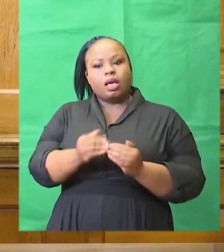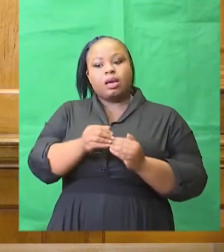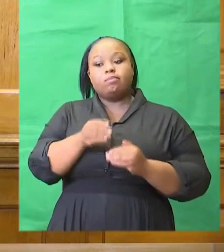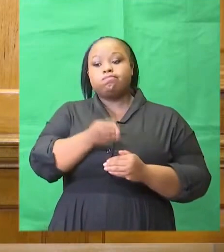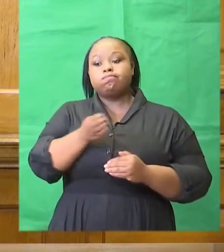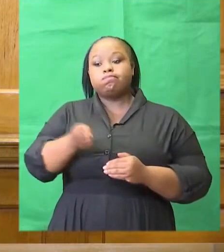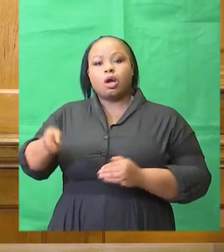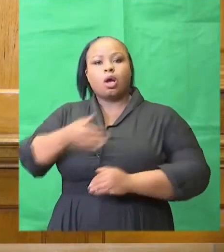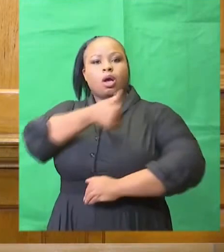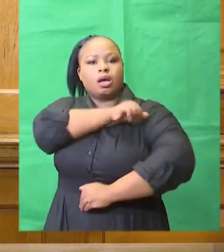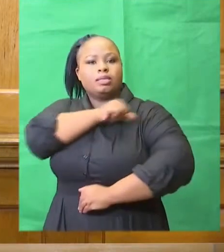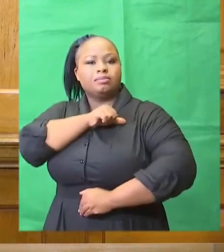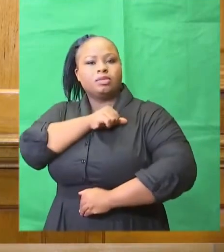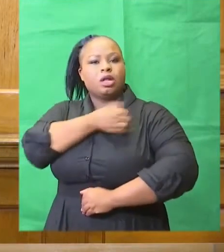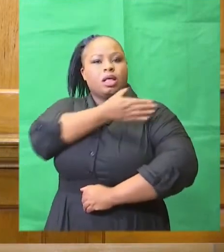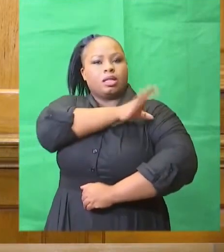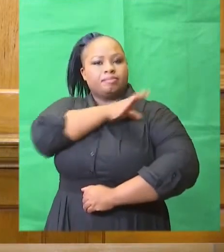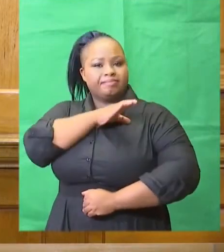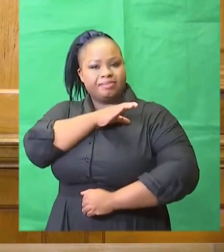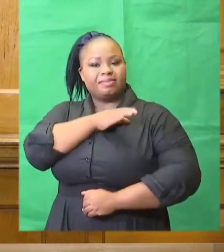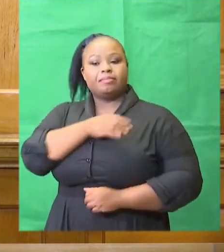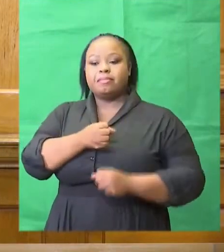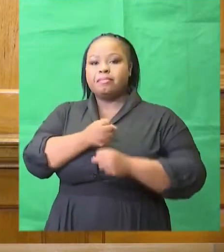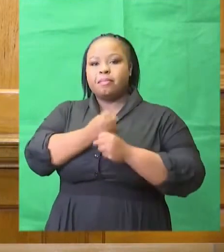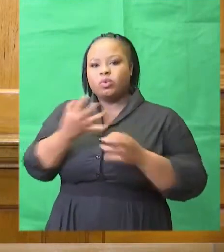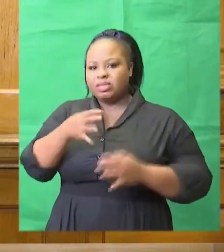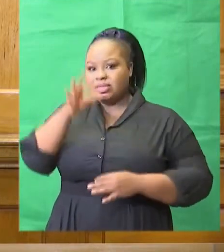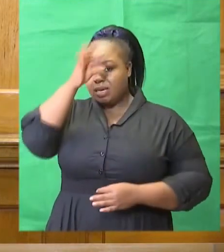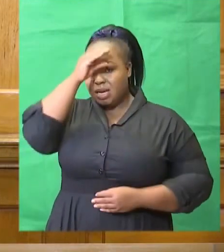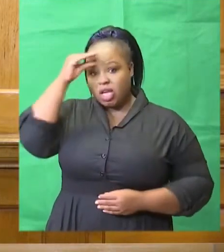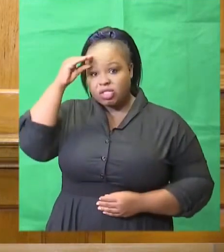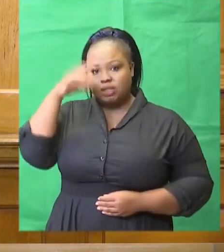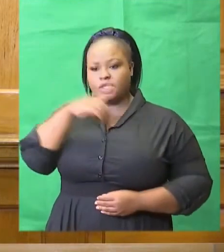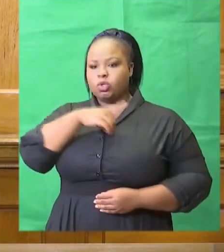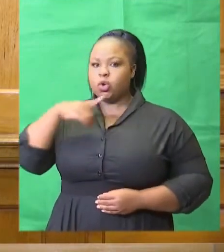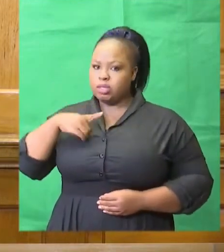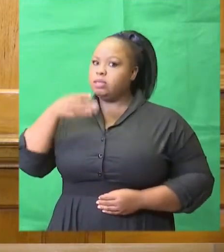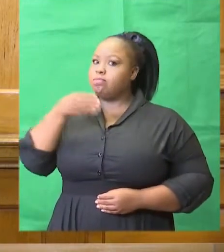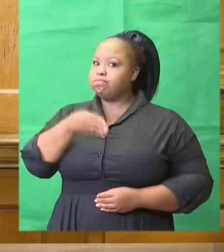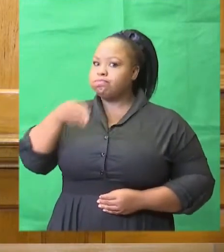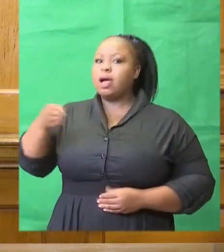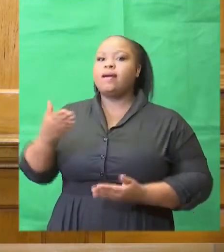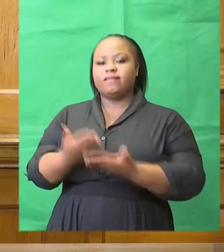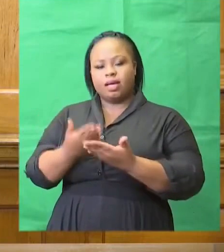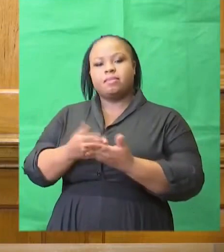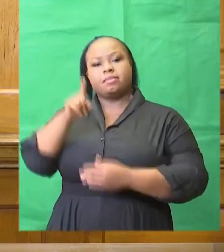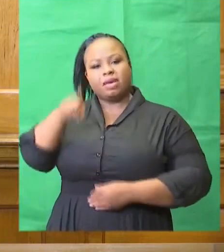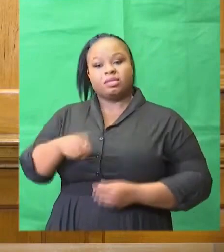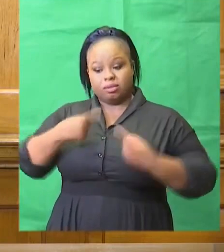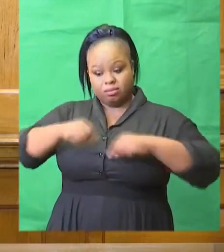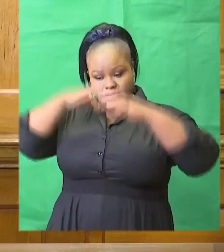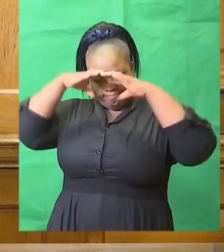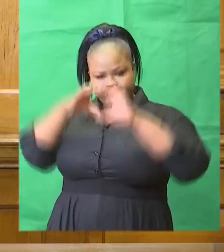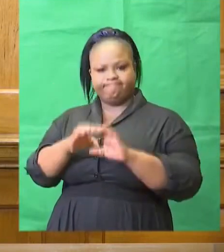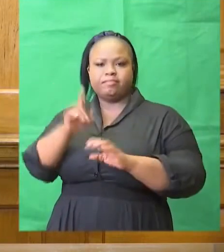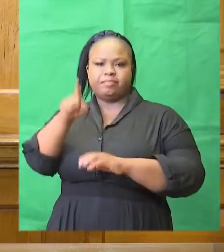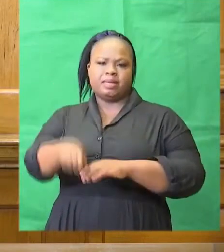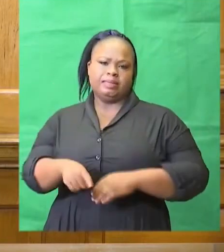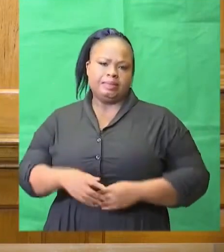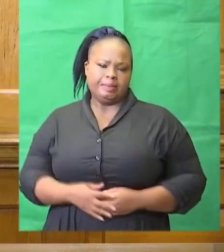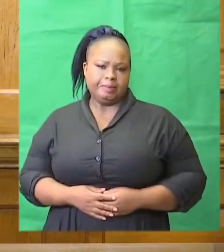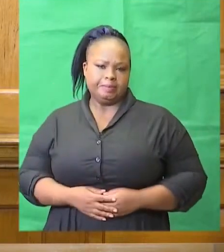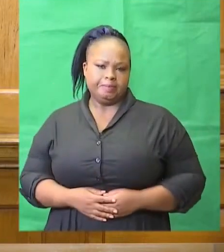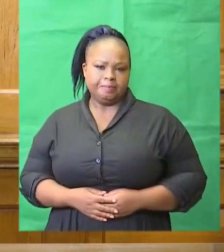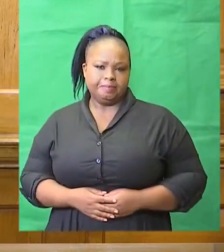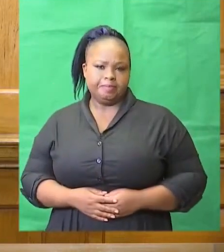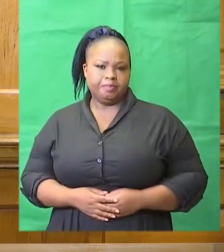Availability of health personnel as well is an important area that we are focusing on.